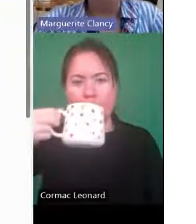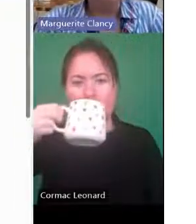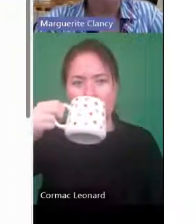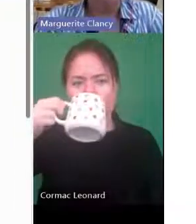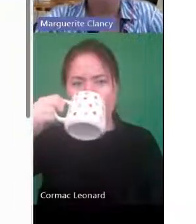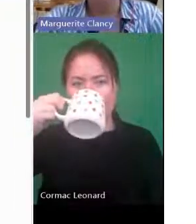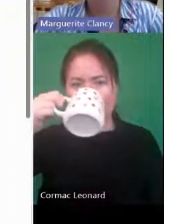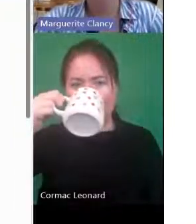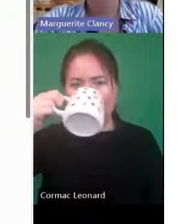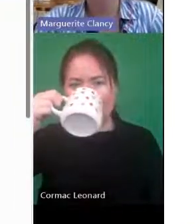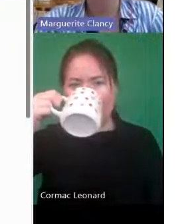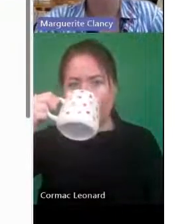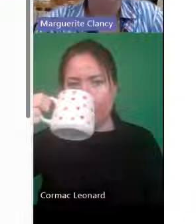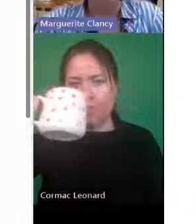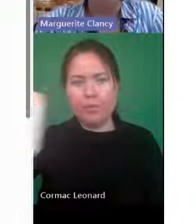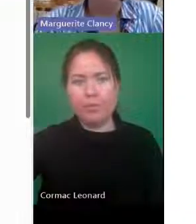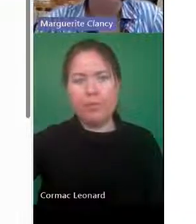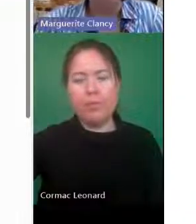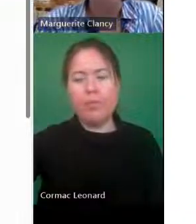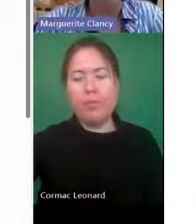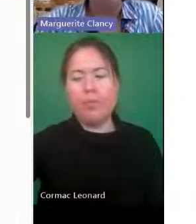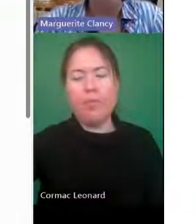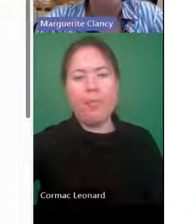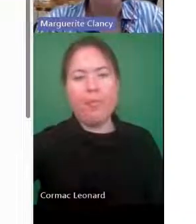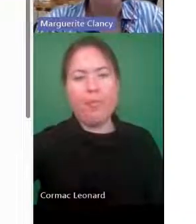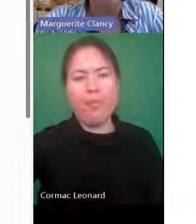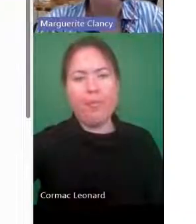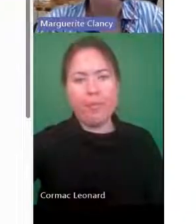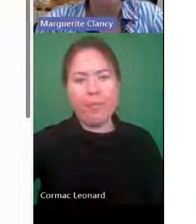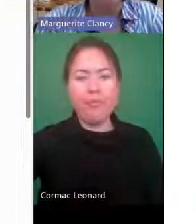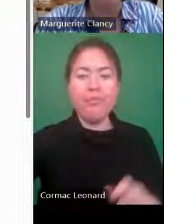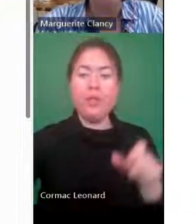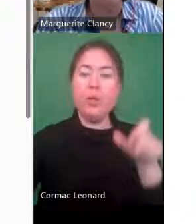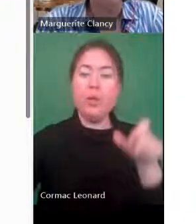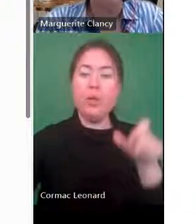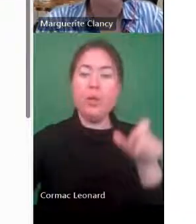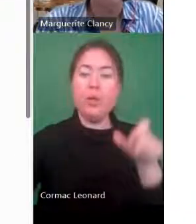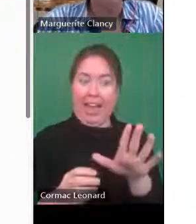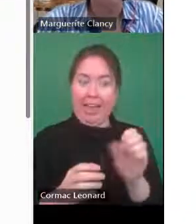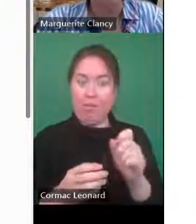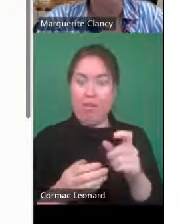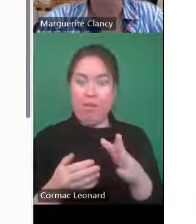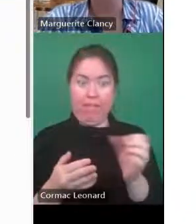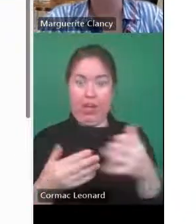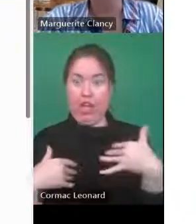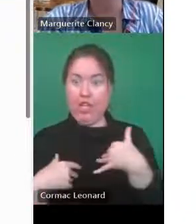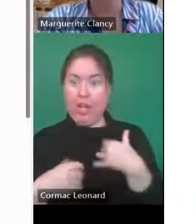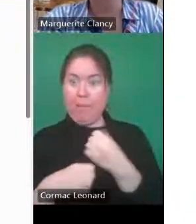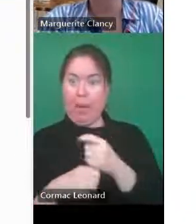the first name of the client is Brian